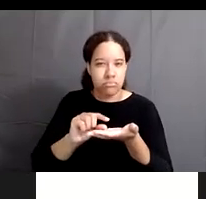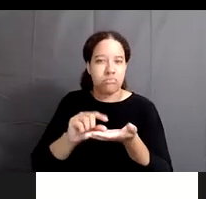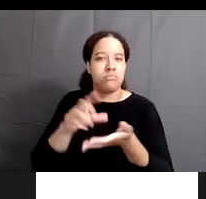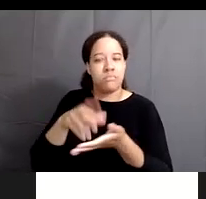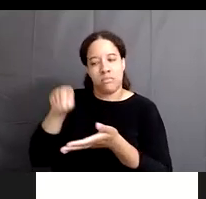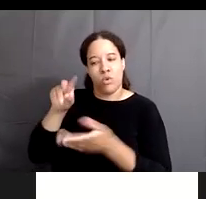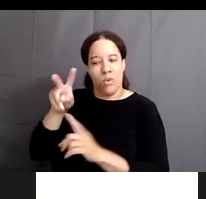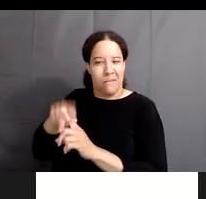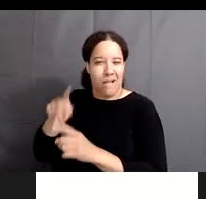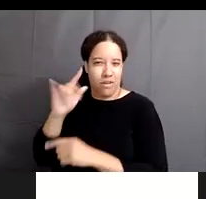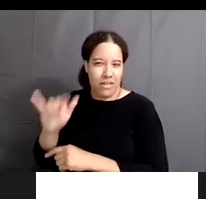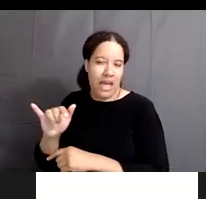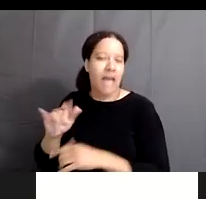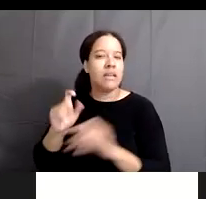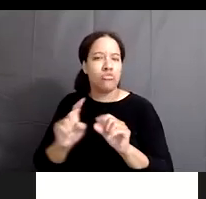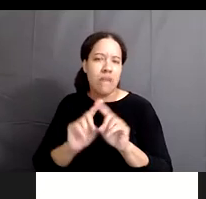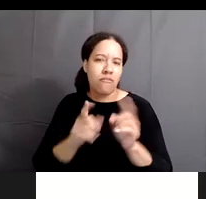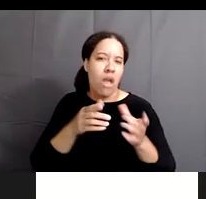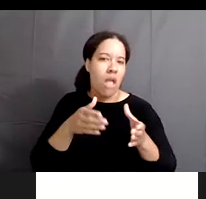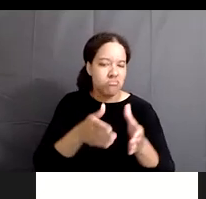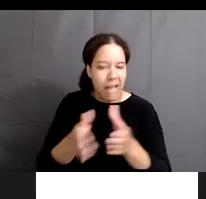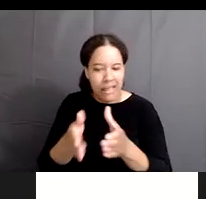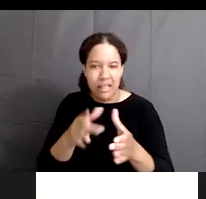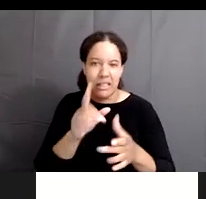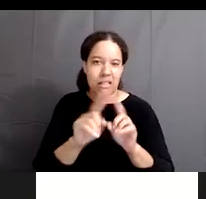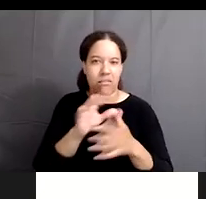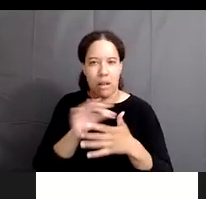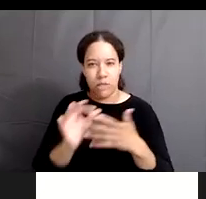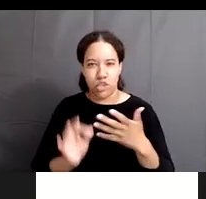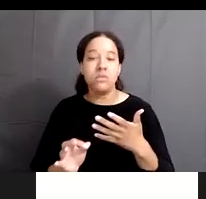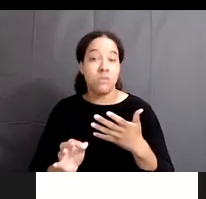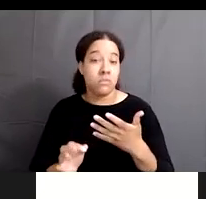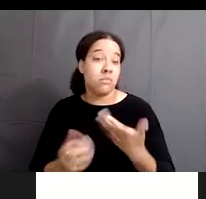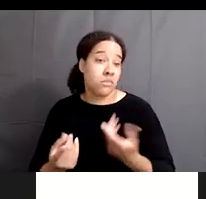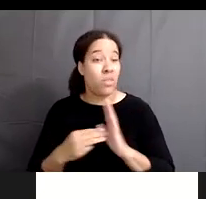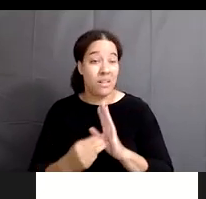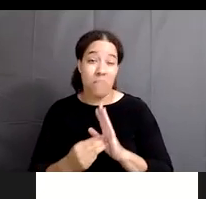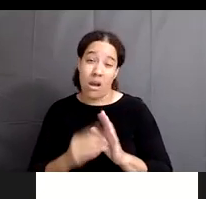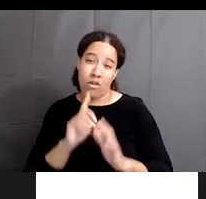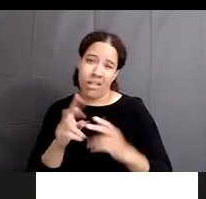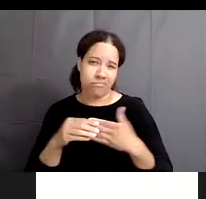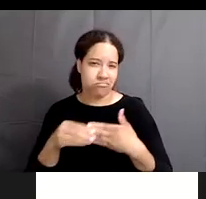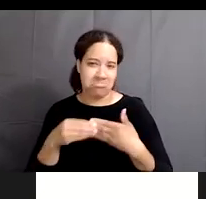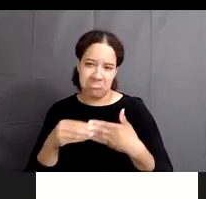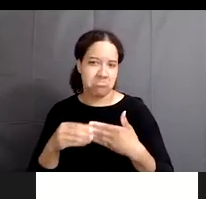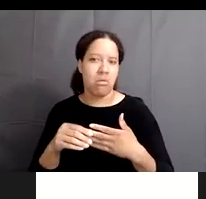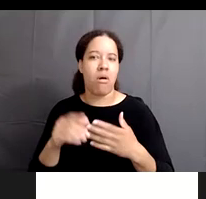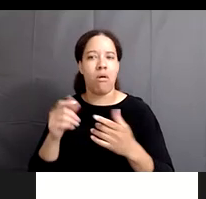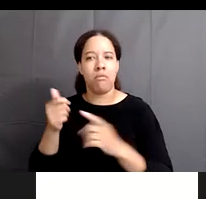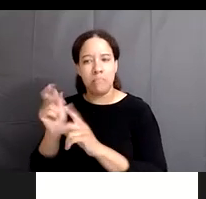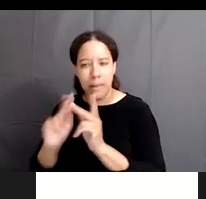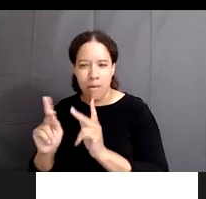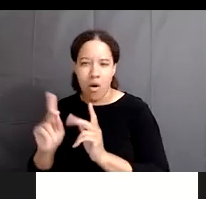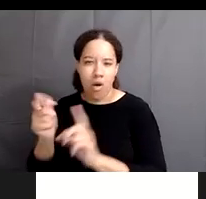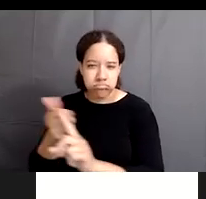through the pathway for membership. So again, the model has quite a lot of flexibility, and folks can decide for themselves what